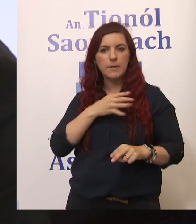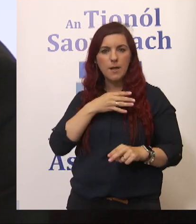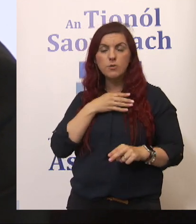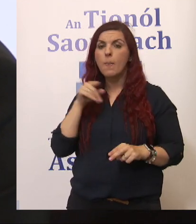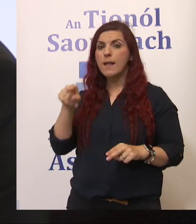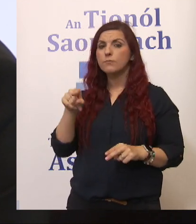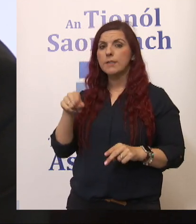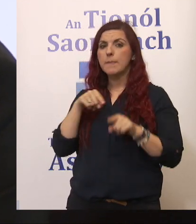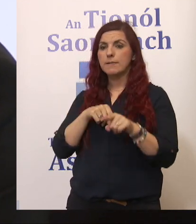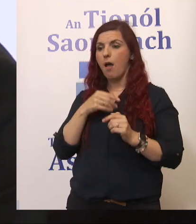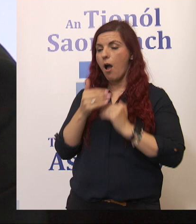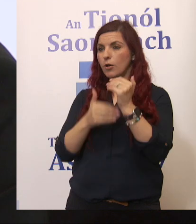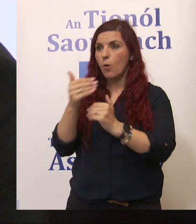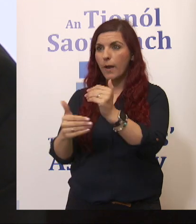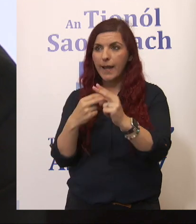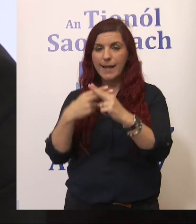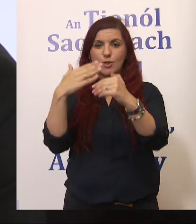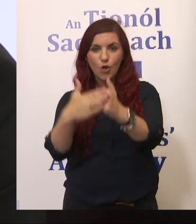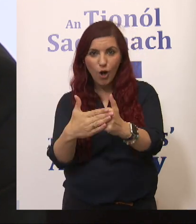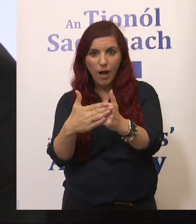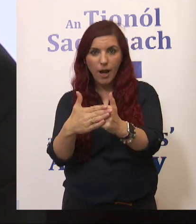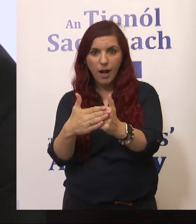external assessment.